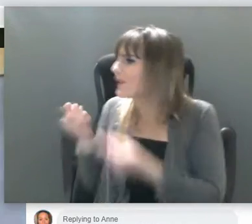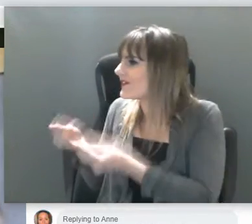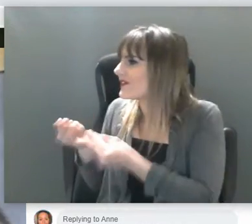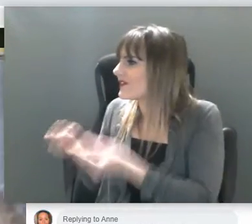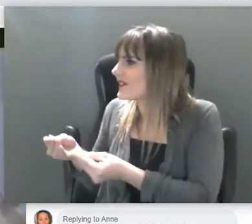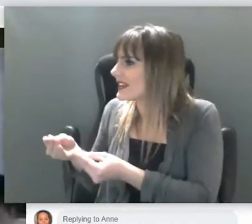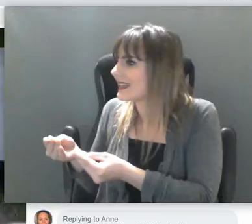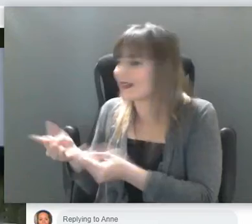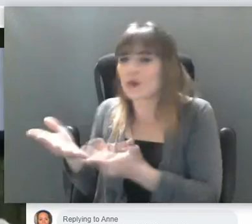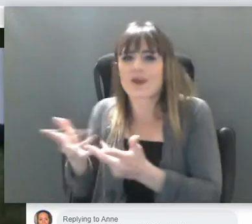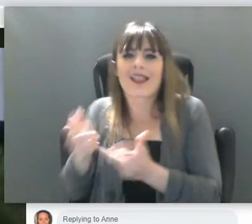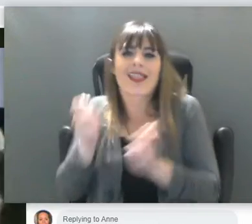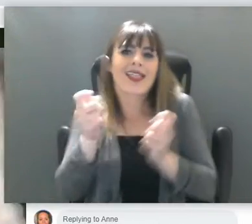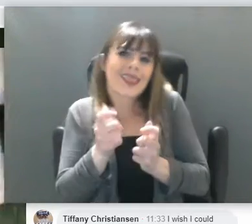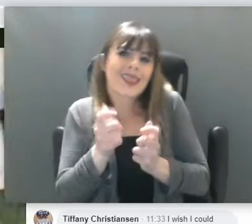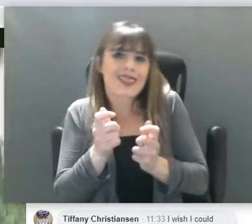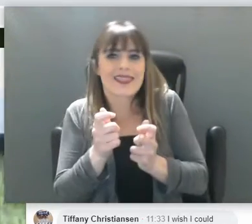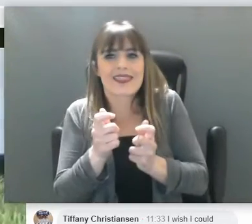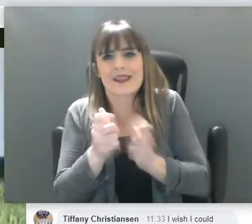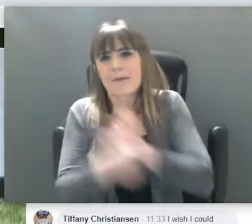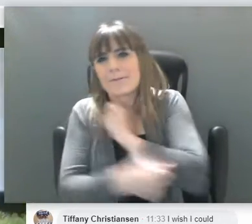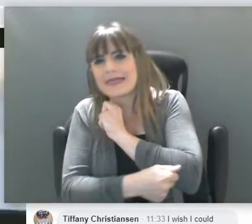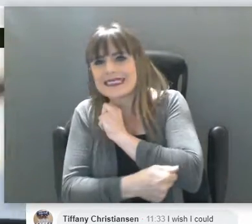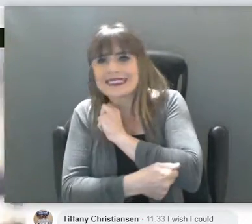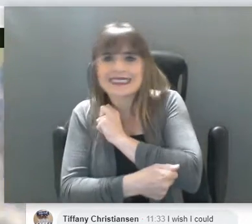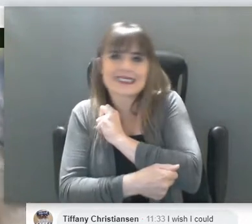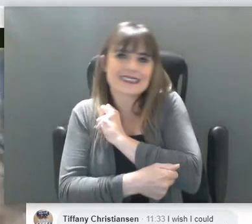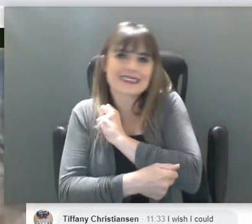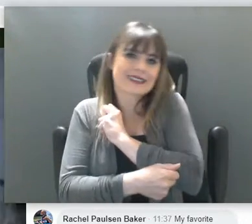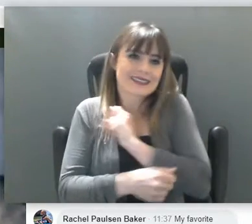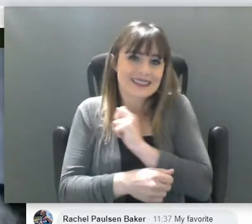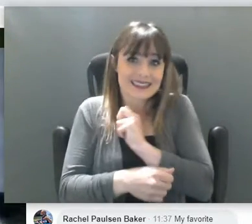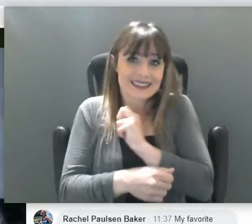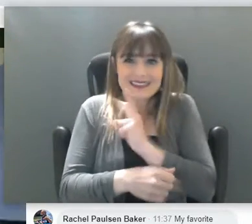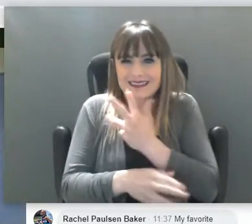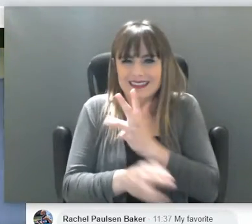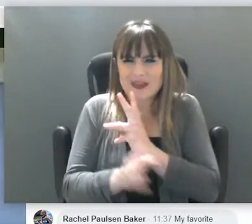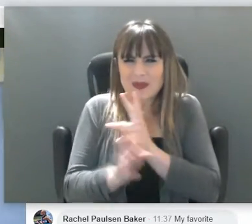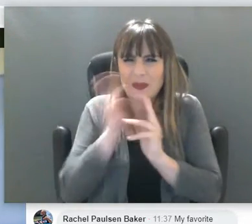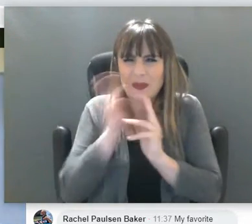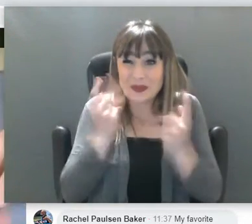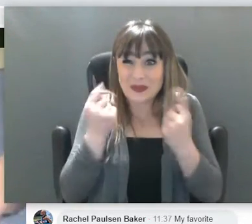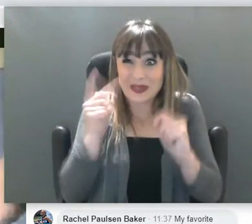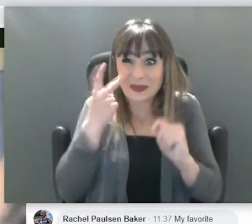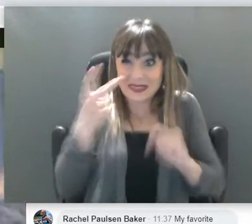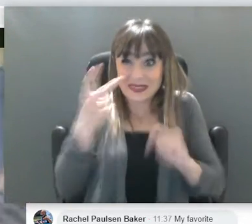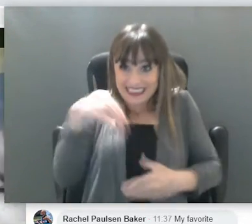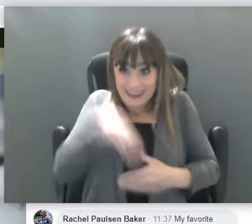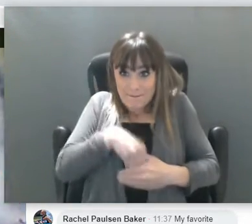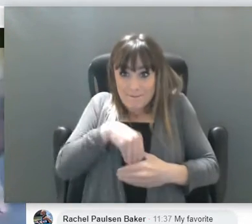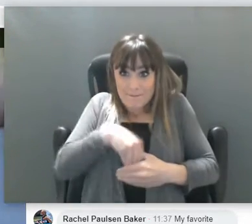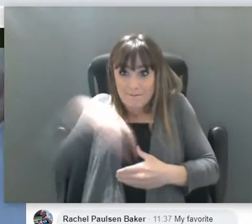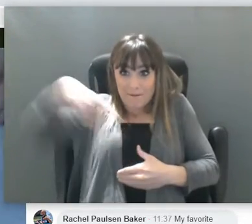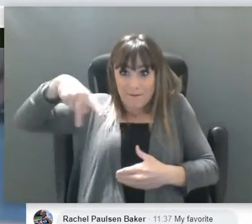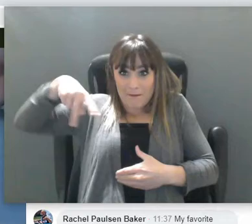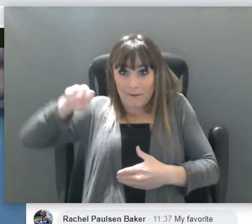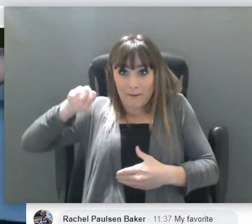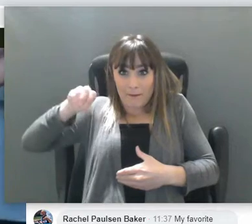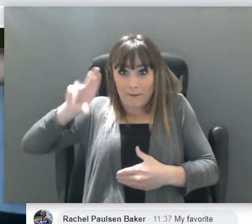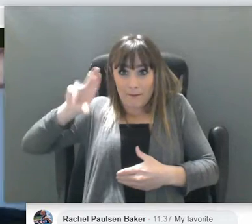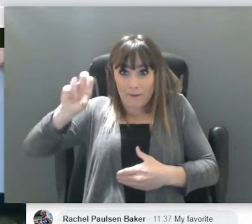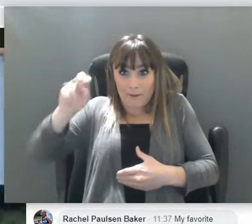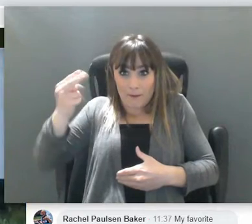leaf eater biscuits, yogurt. Okay, so we're going to try to see her pouch, you guys. And then, Heather, we're going to answer that